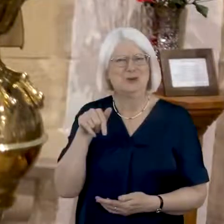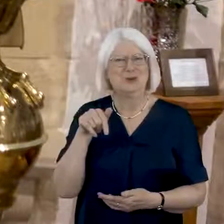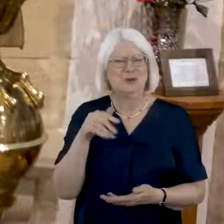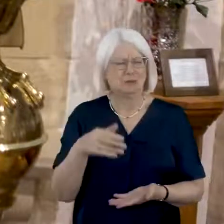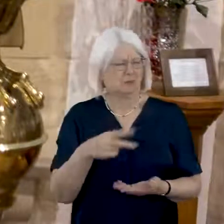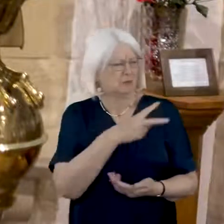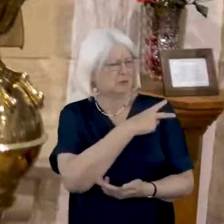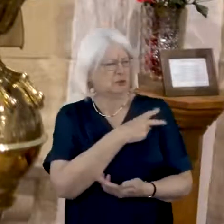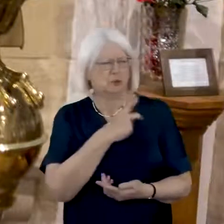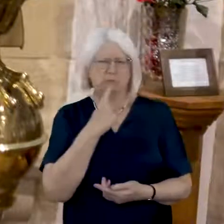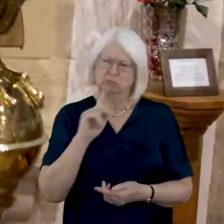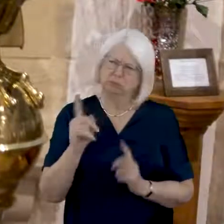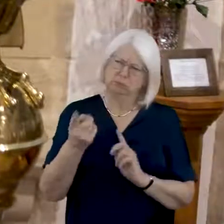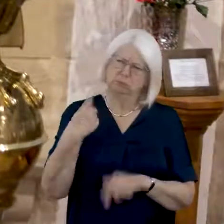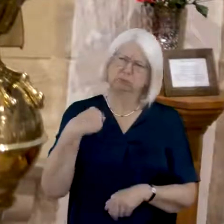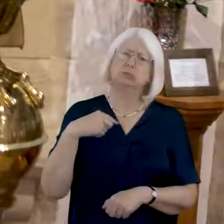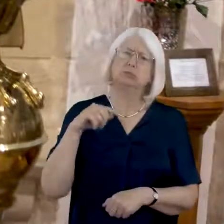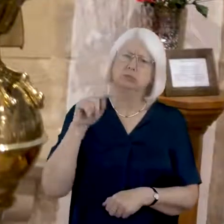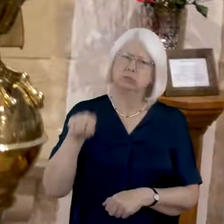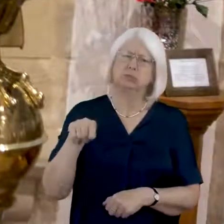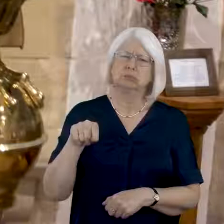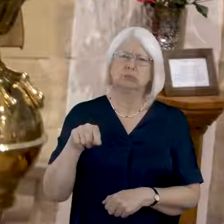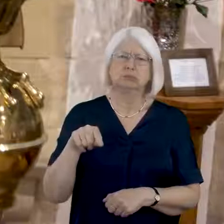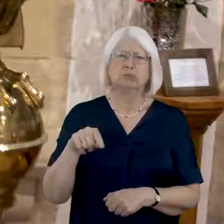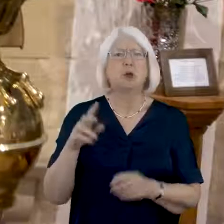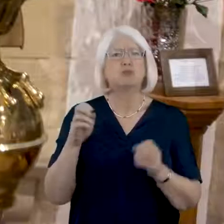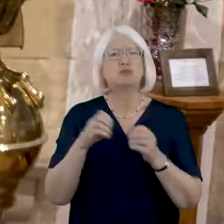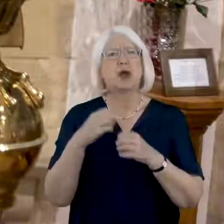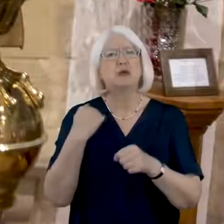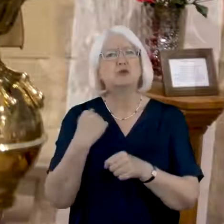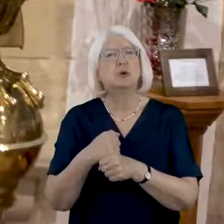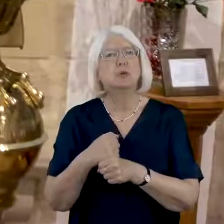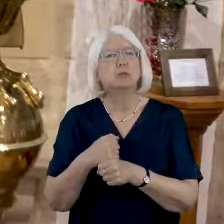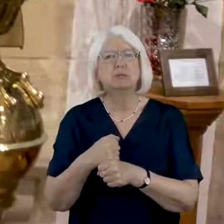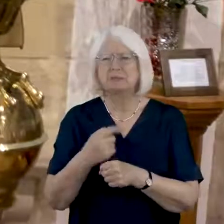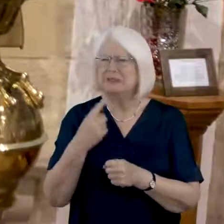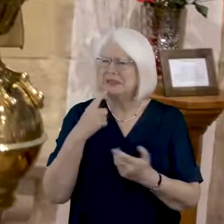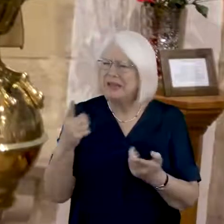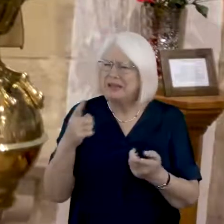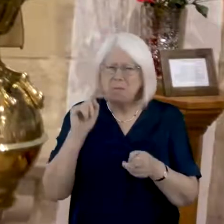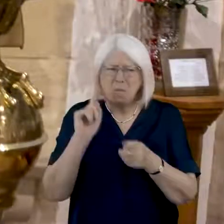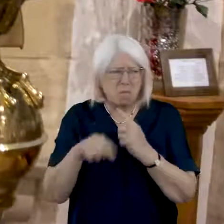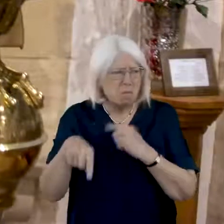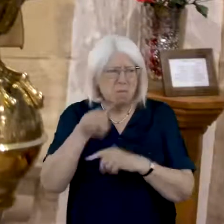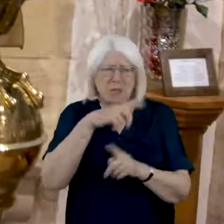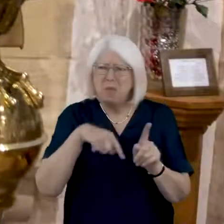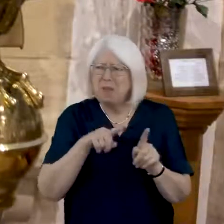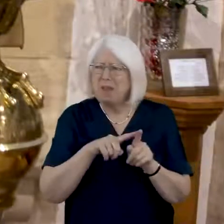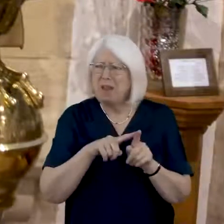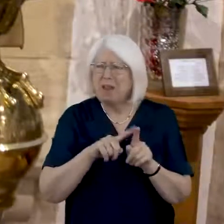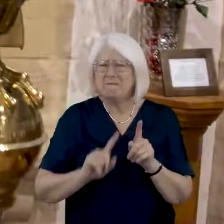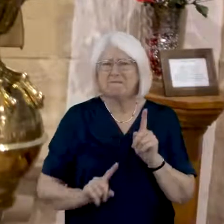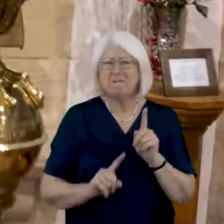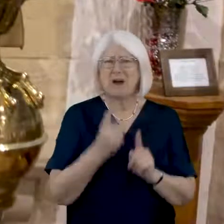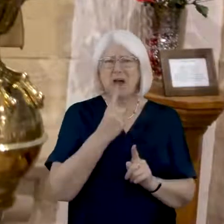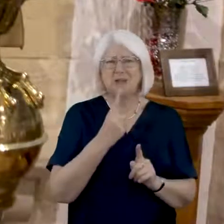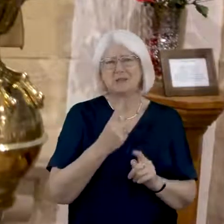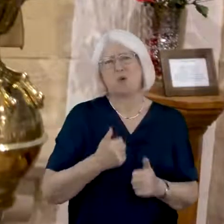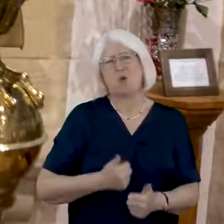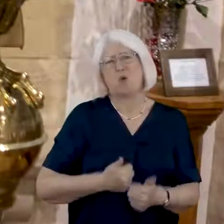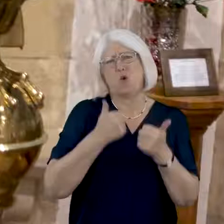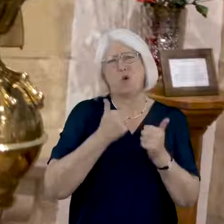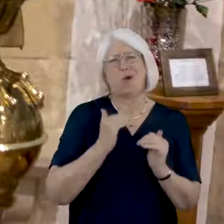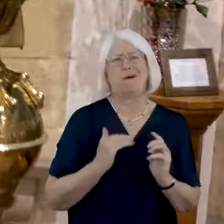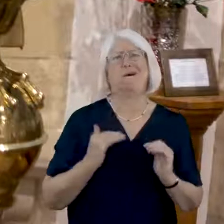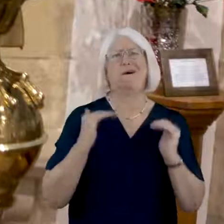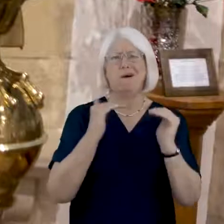steward called the bridegroom and said to him, "Everyone serves the good wine first, and then the inferior